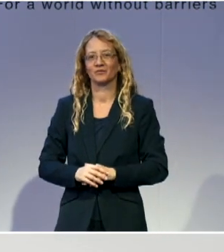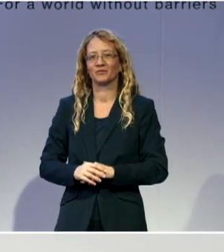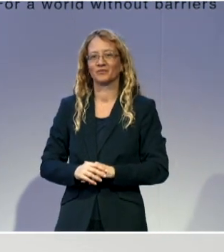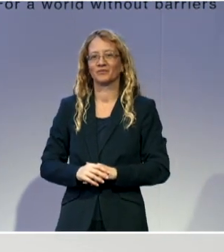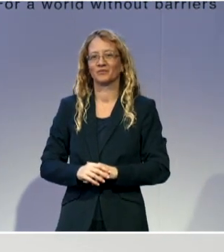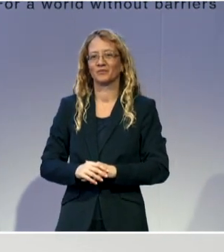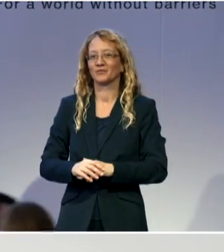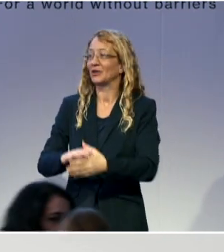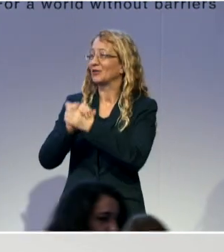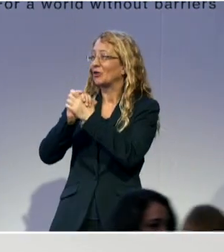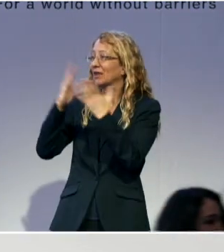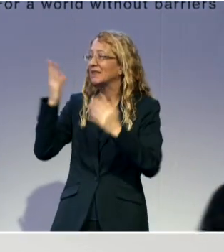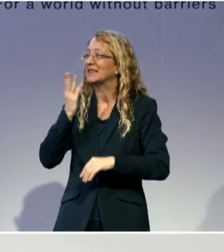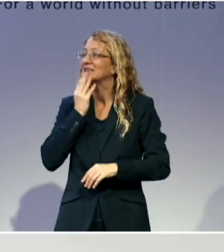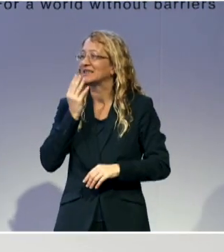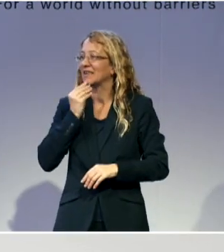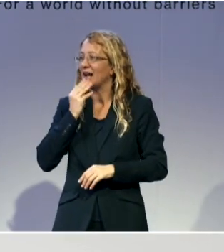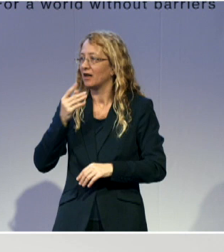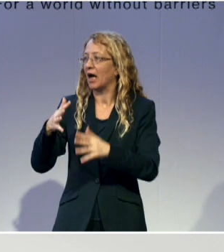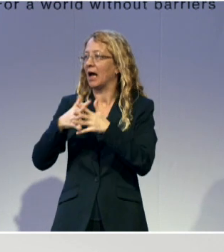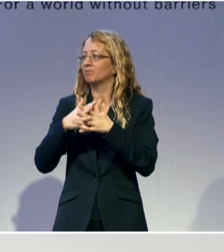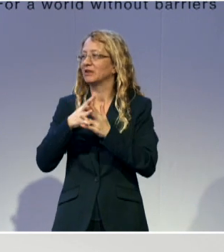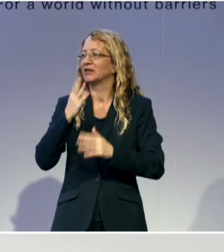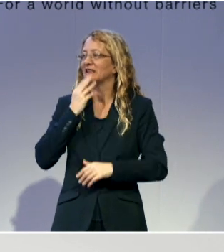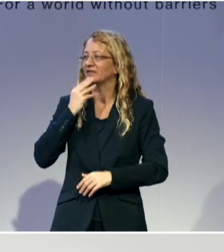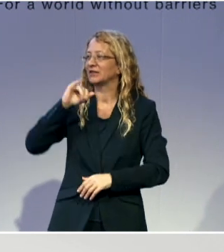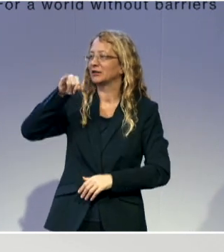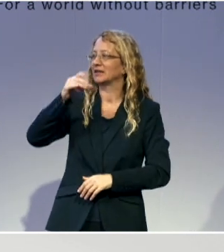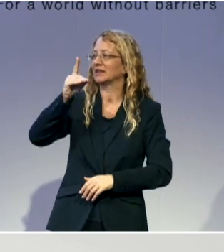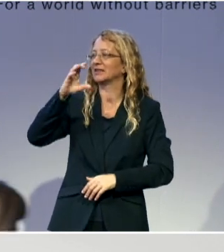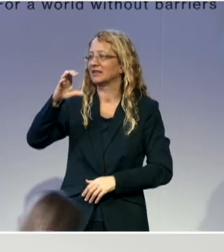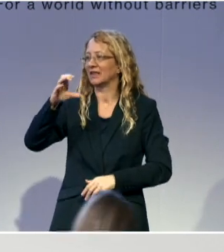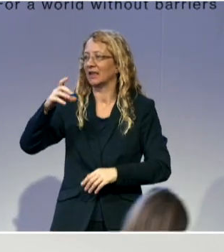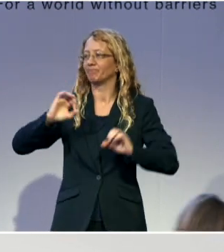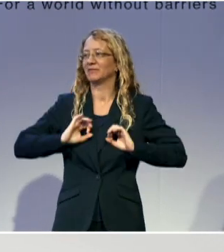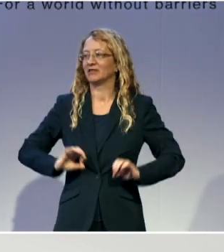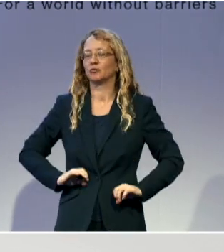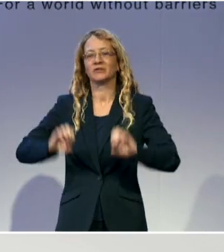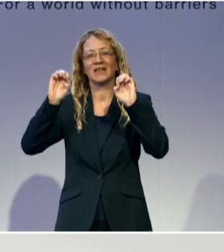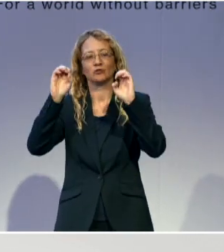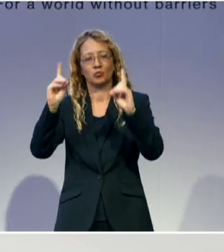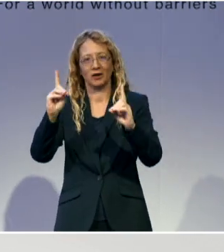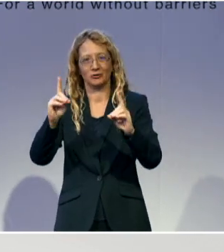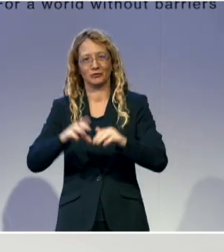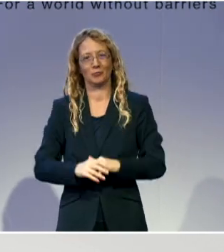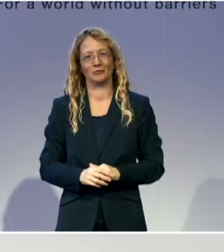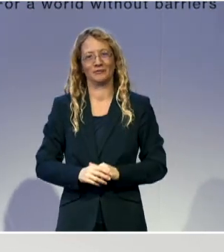Congratulations to the American Jewish JDC and the Ministry of Education for their Volunteering for a Change